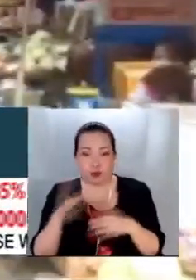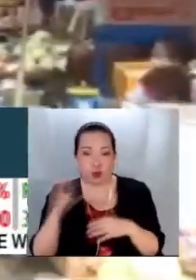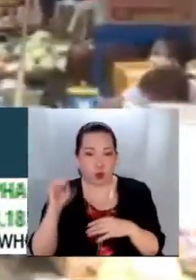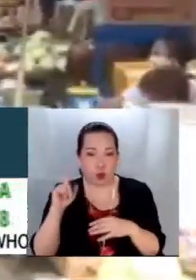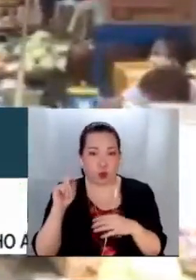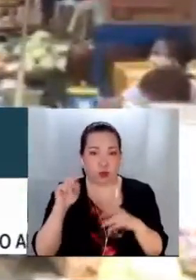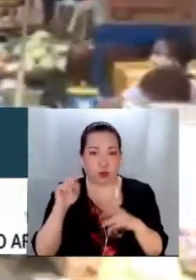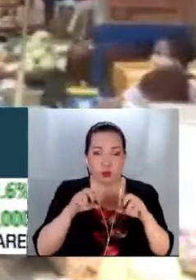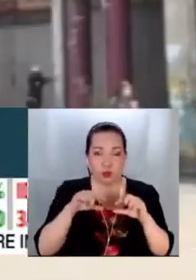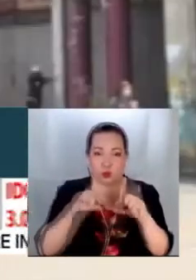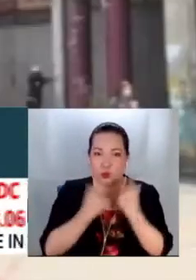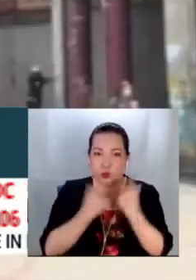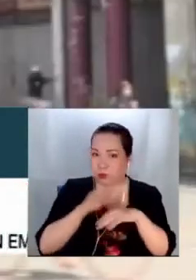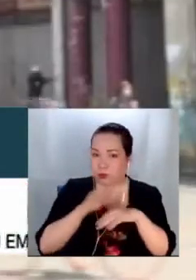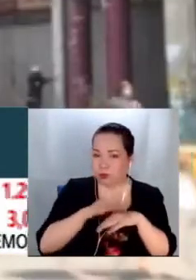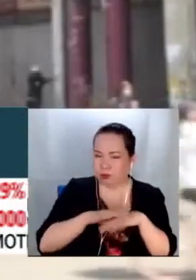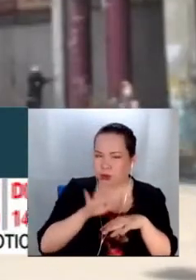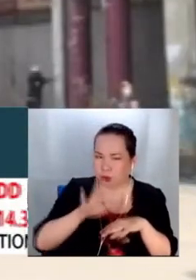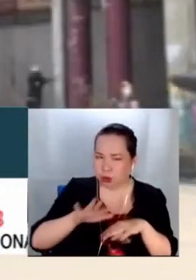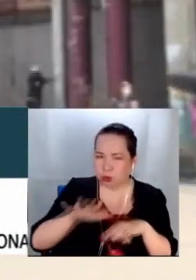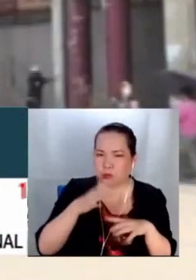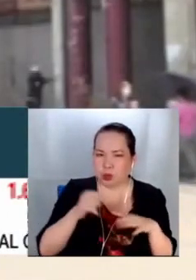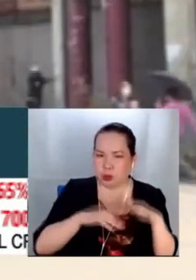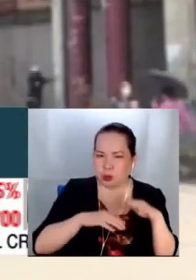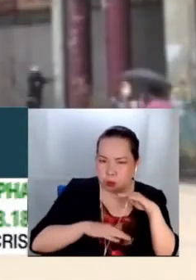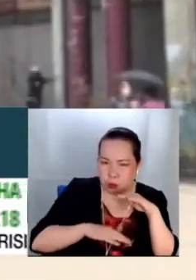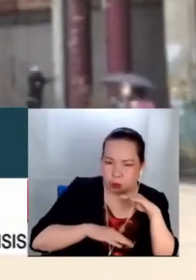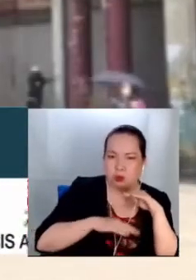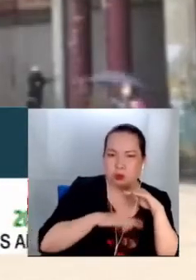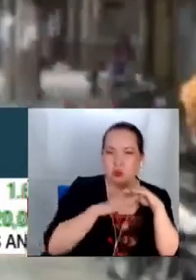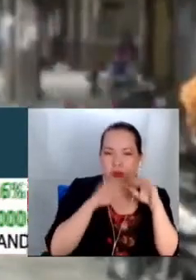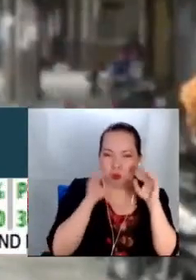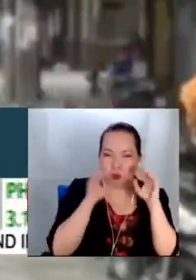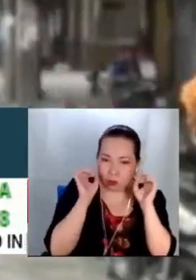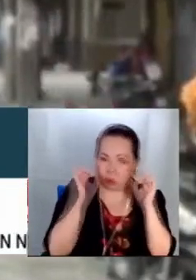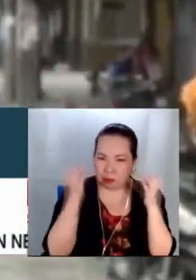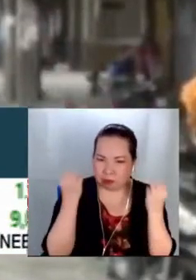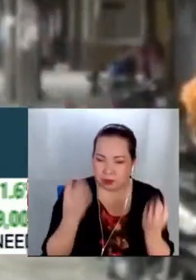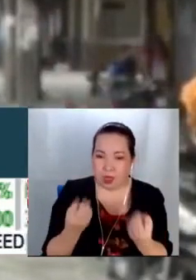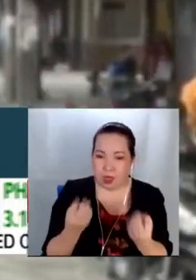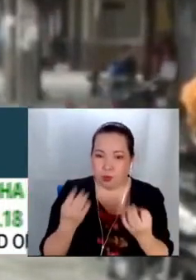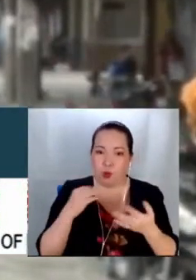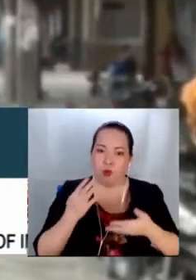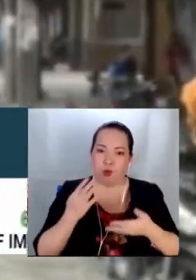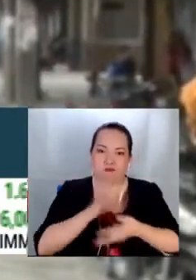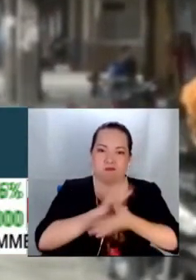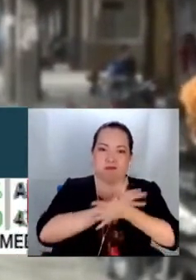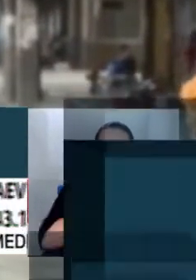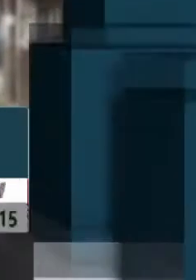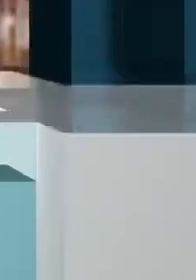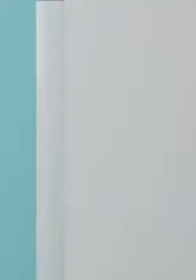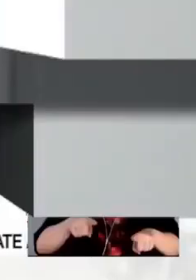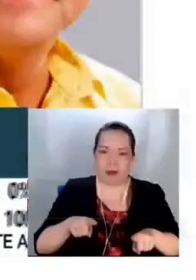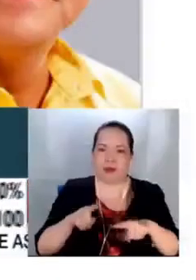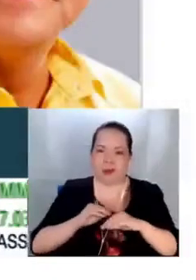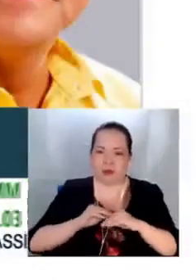bed capacity may reach critical level due to the spike in infections since January.